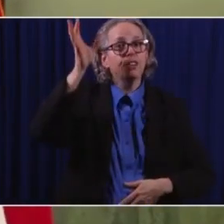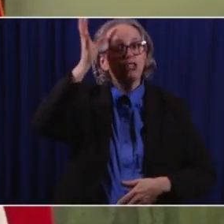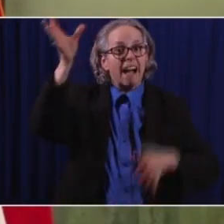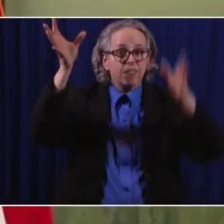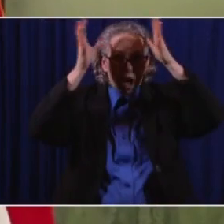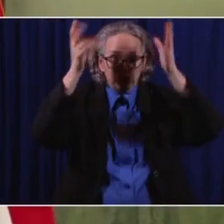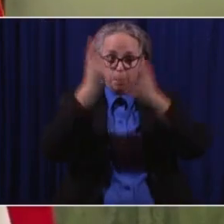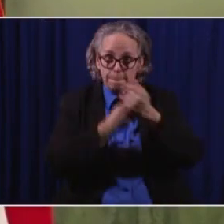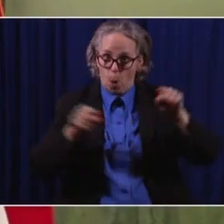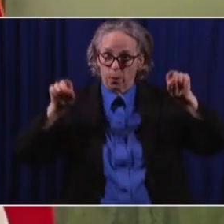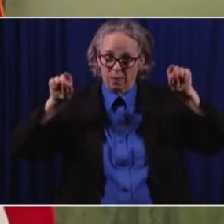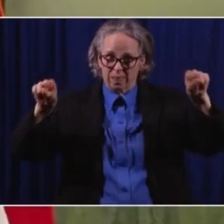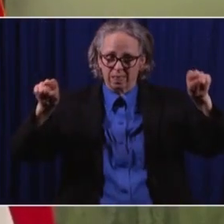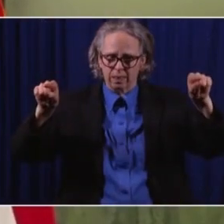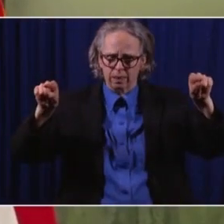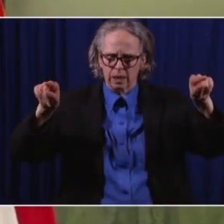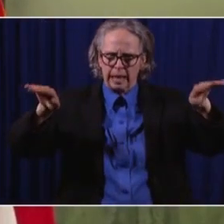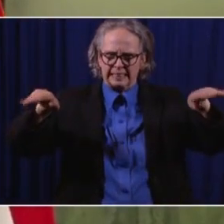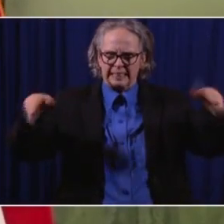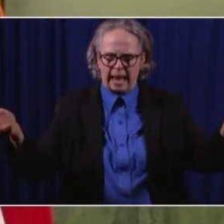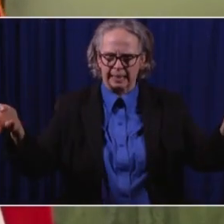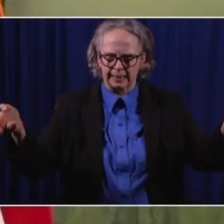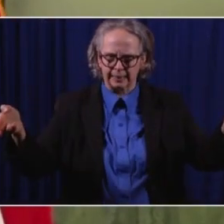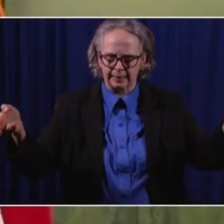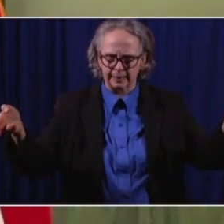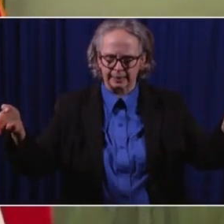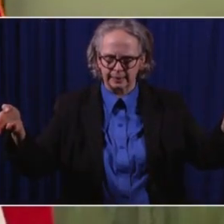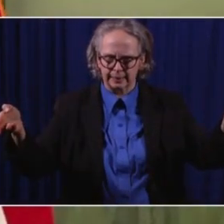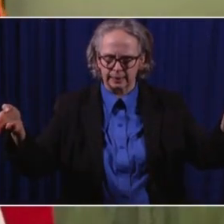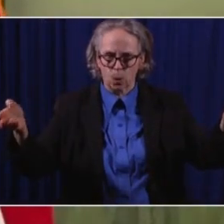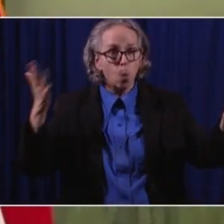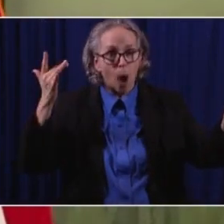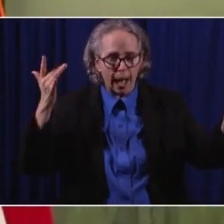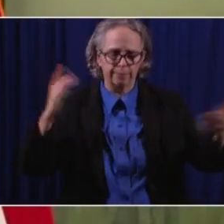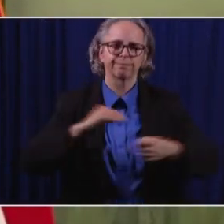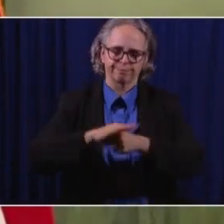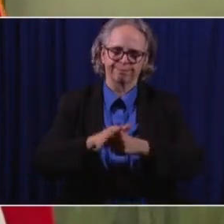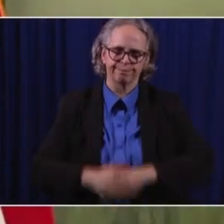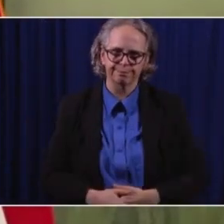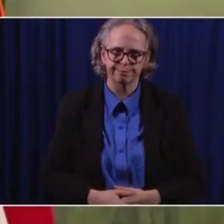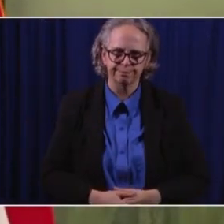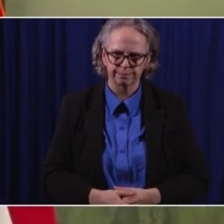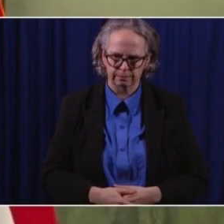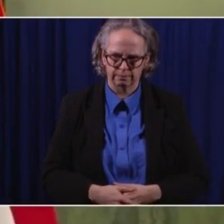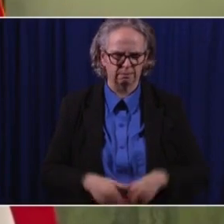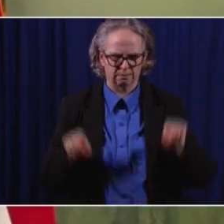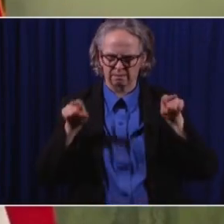couple died as a result of COVID. It is horrible.